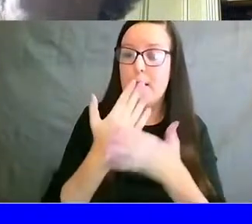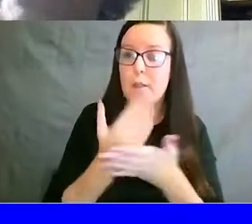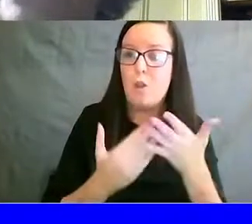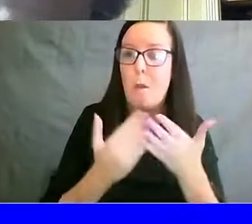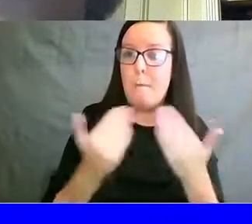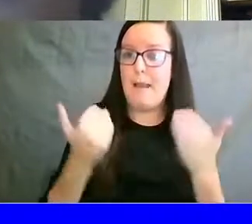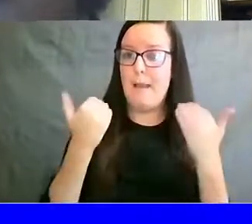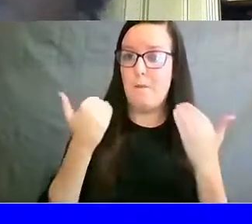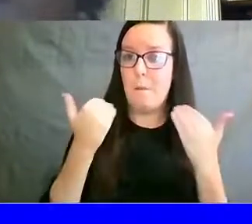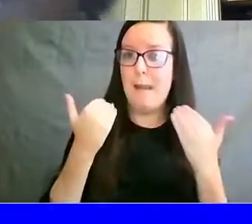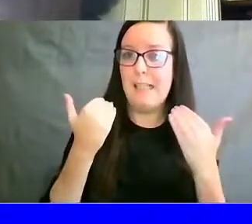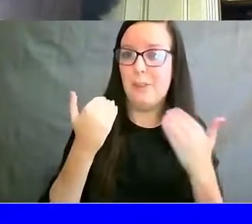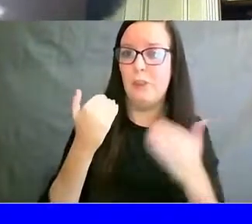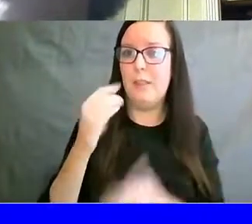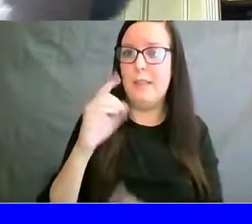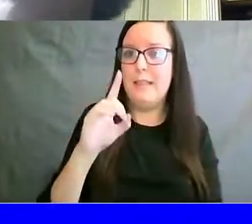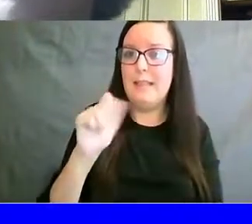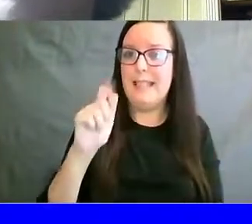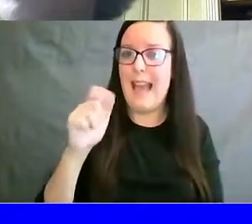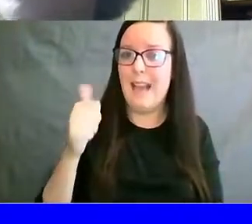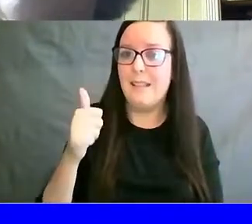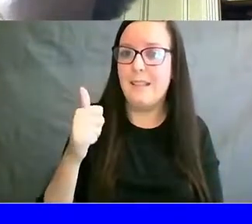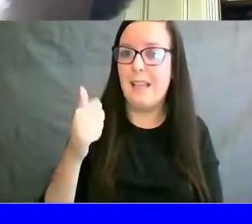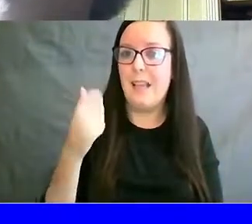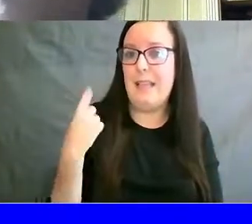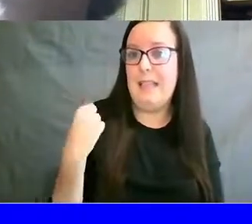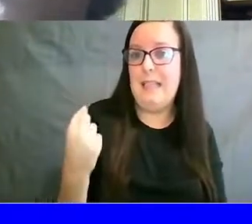data. Safeguarding Ireland since